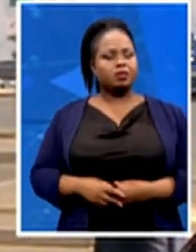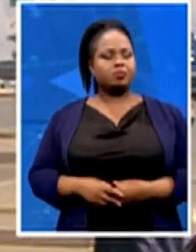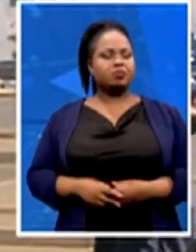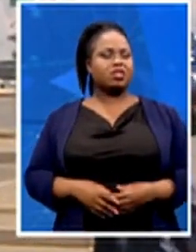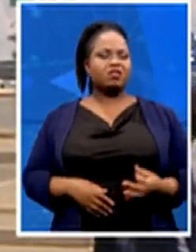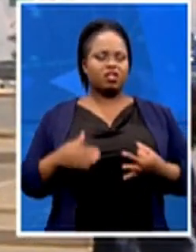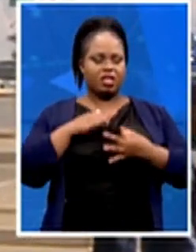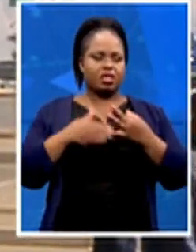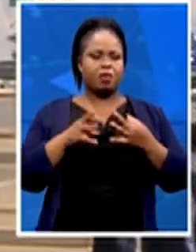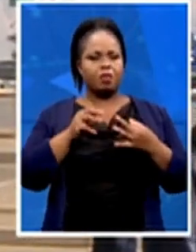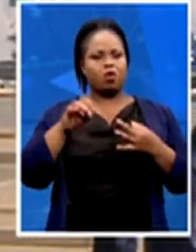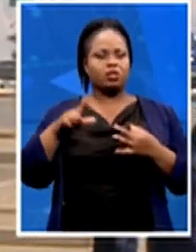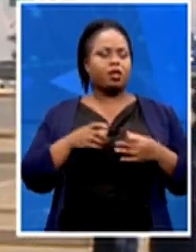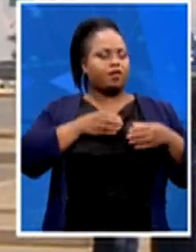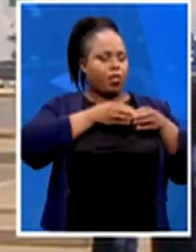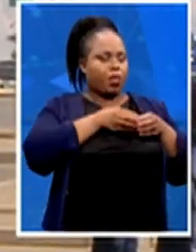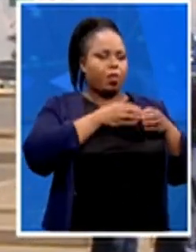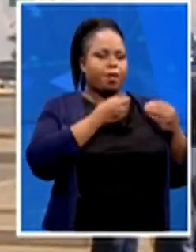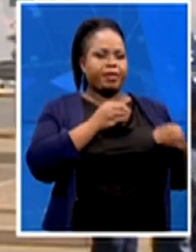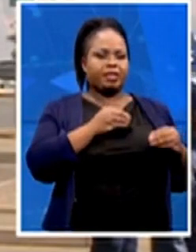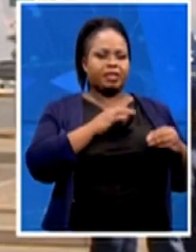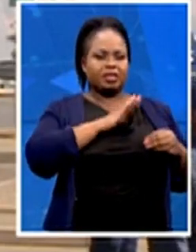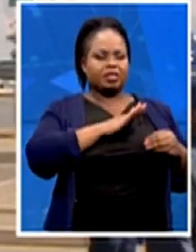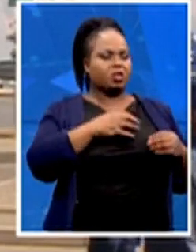are owned by anyone who's selling quota,